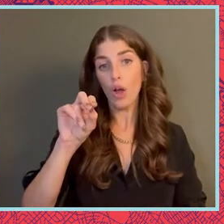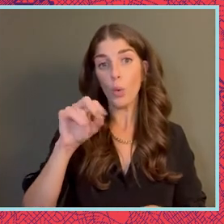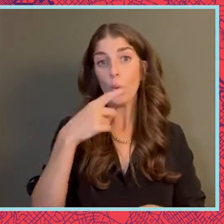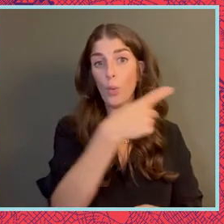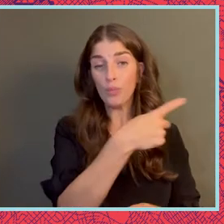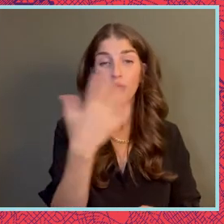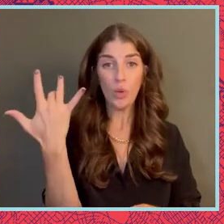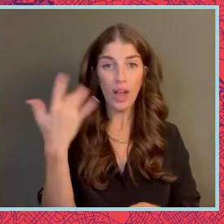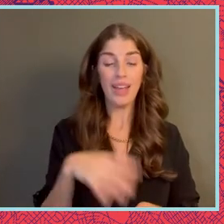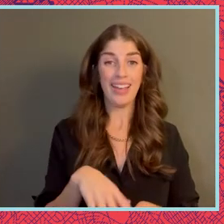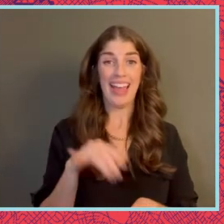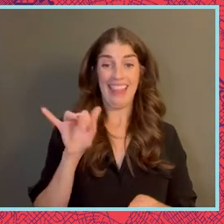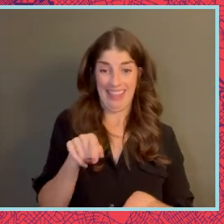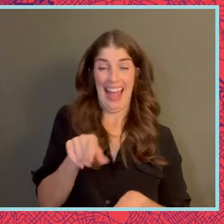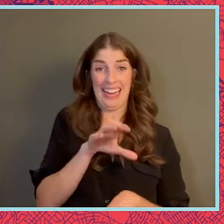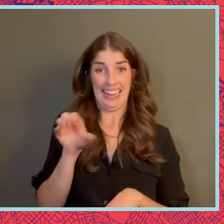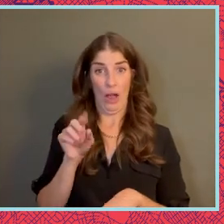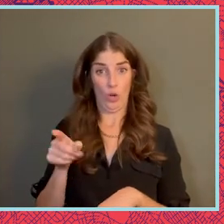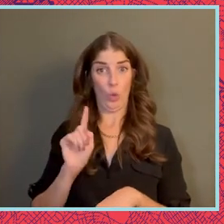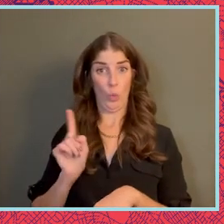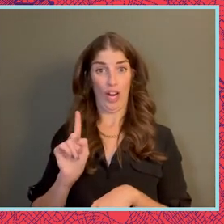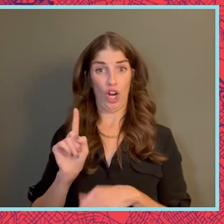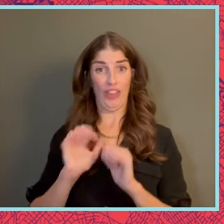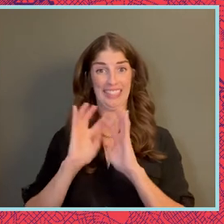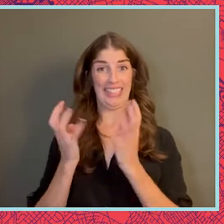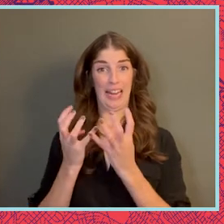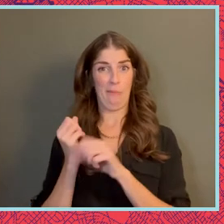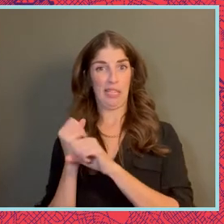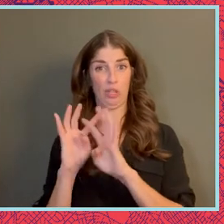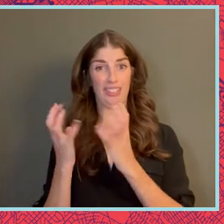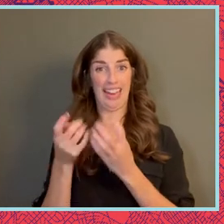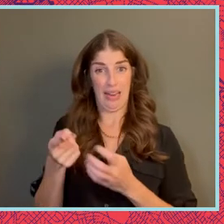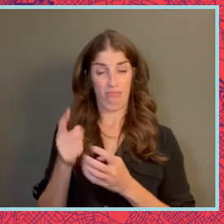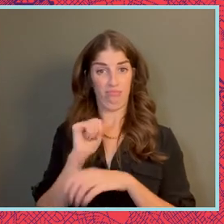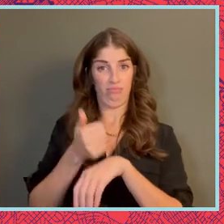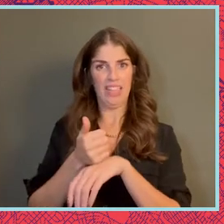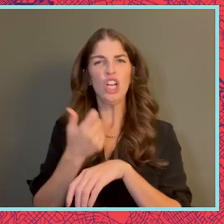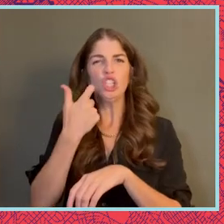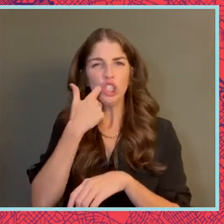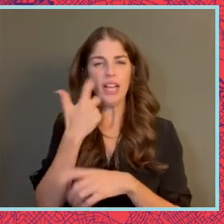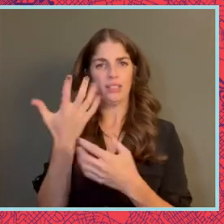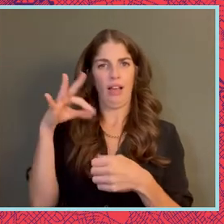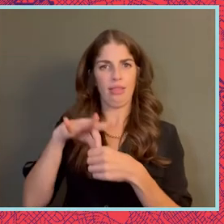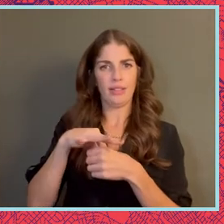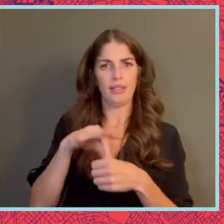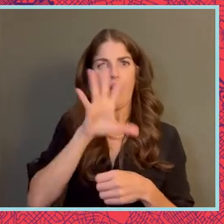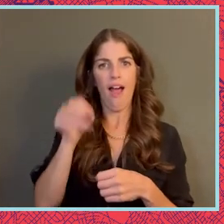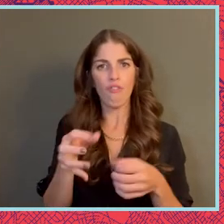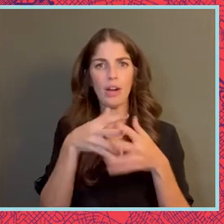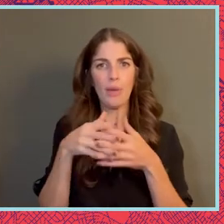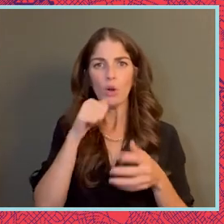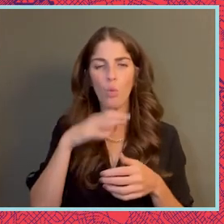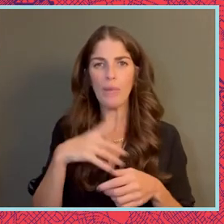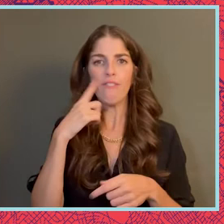Colorado is that the county where the stadium is right now just elected an African-American woman as county commissioner, an